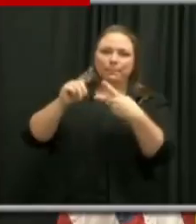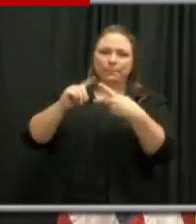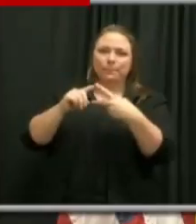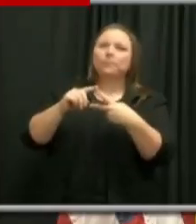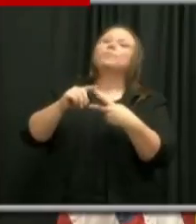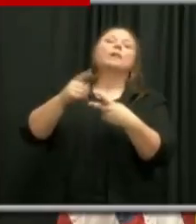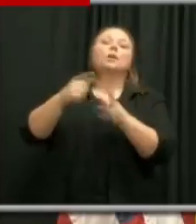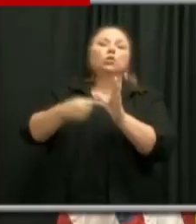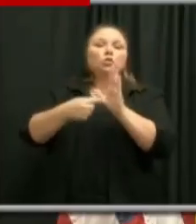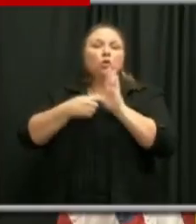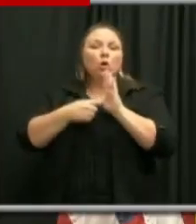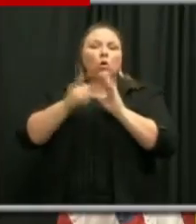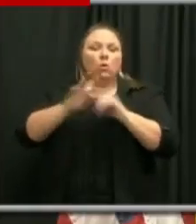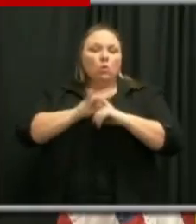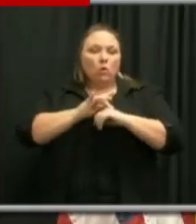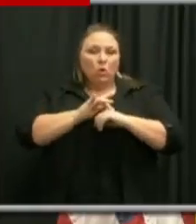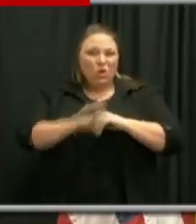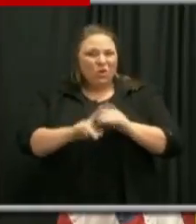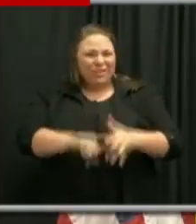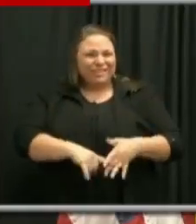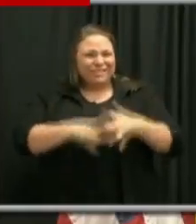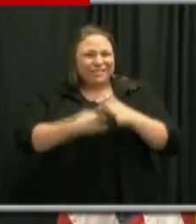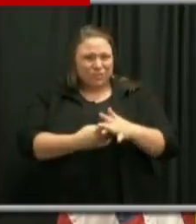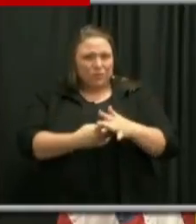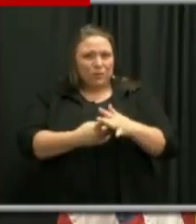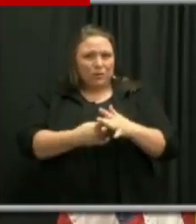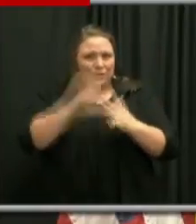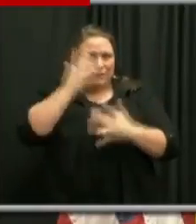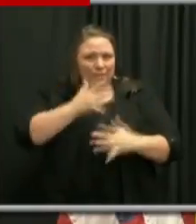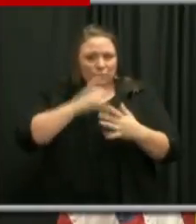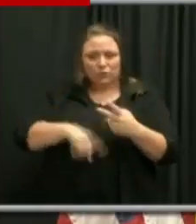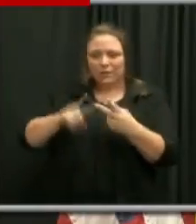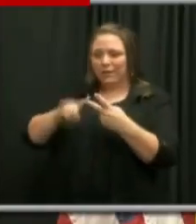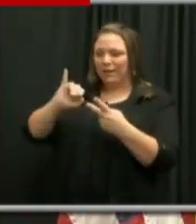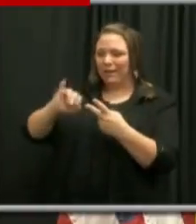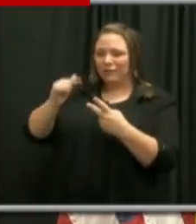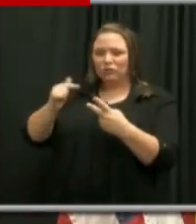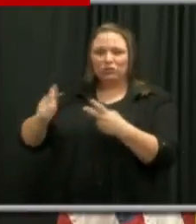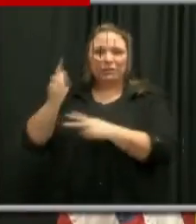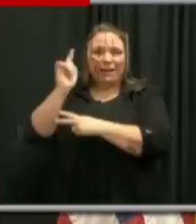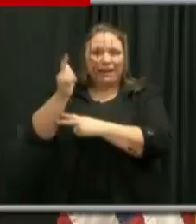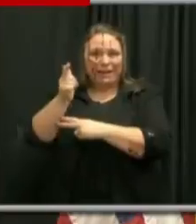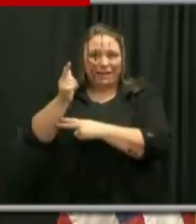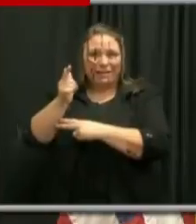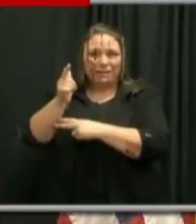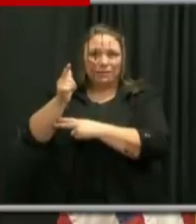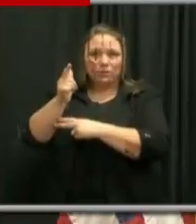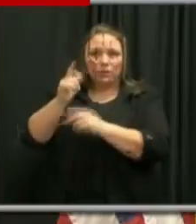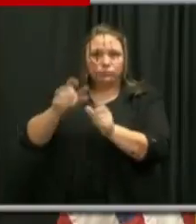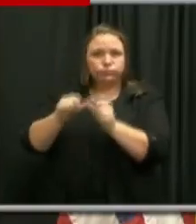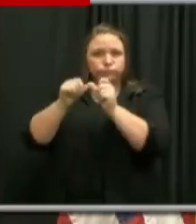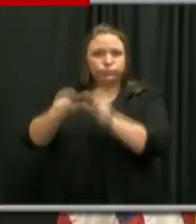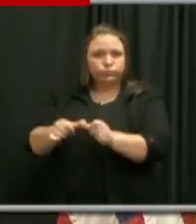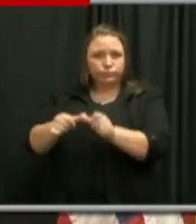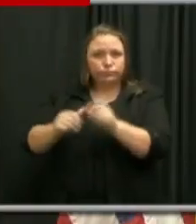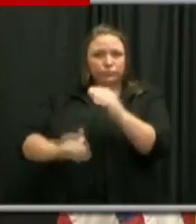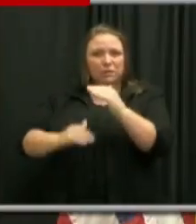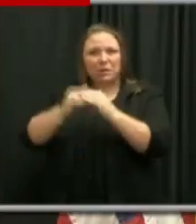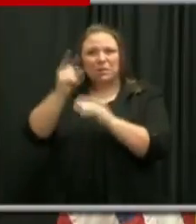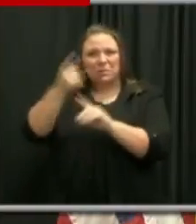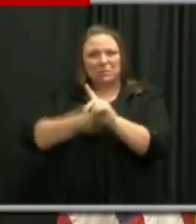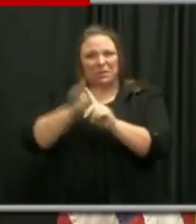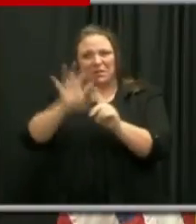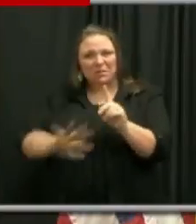indication that you're early on in your infection, and IgG antibodies occur later, and they can actually persist for up to a month or